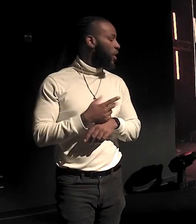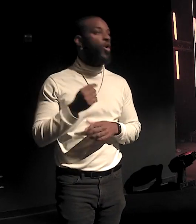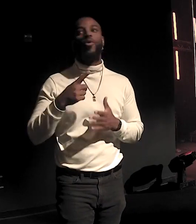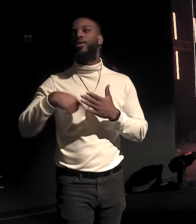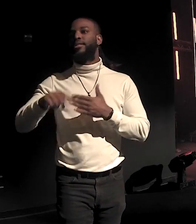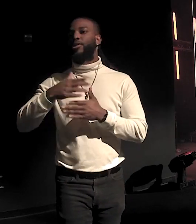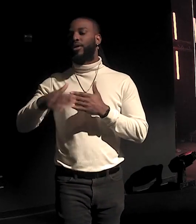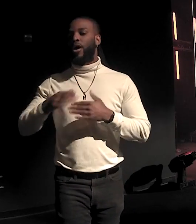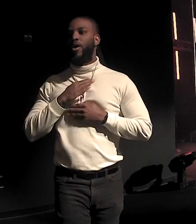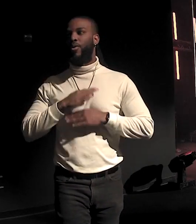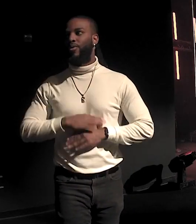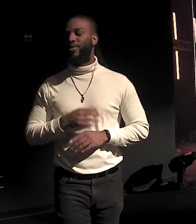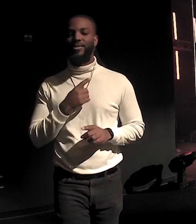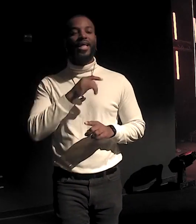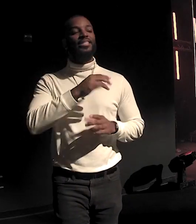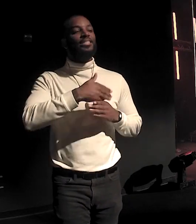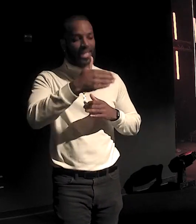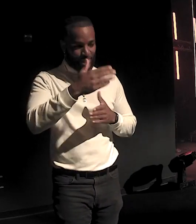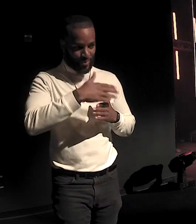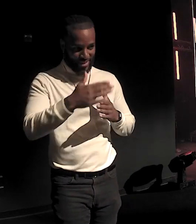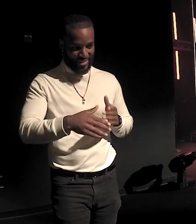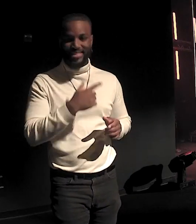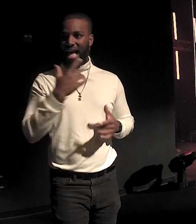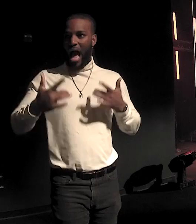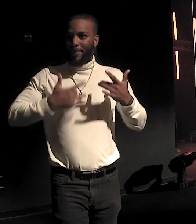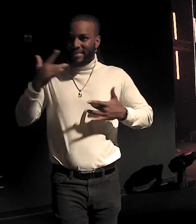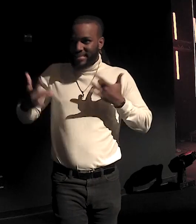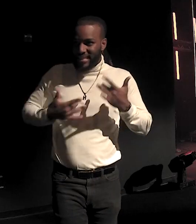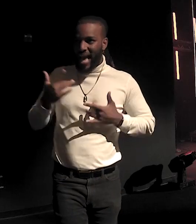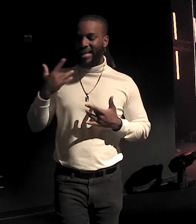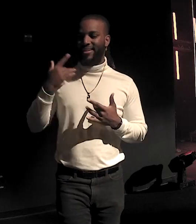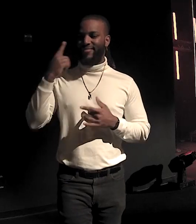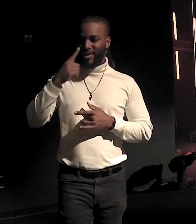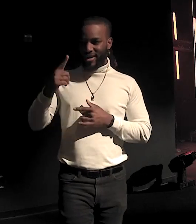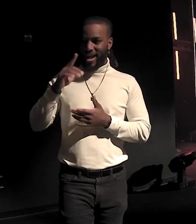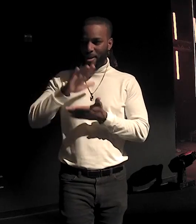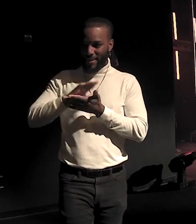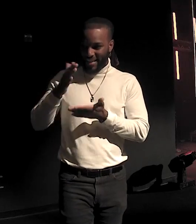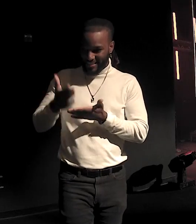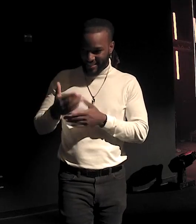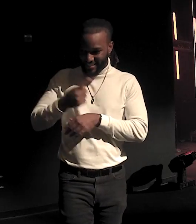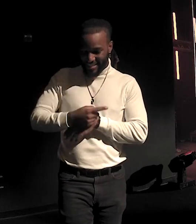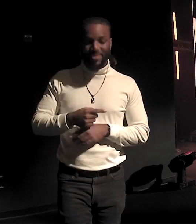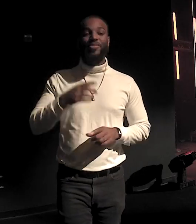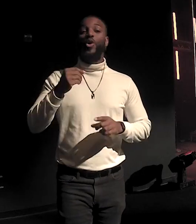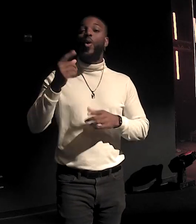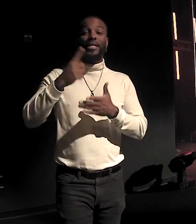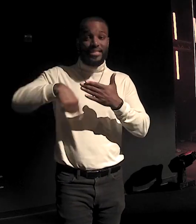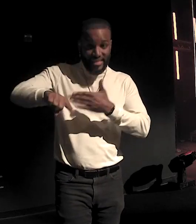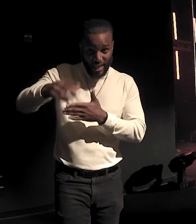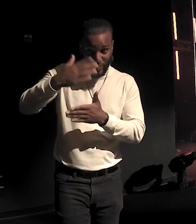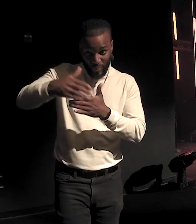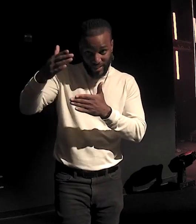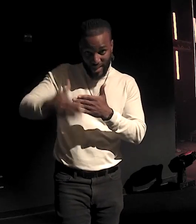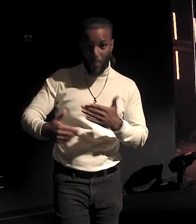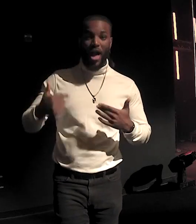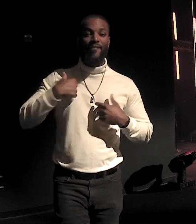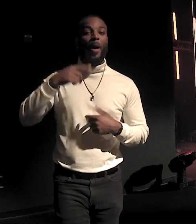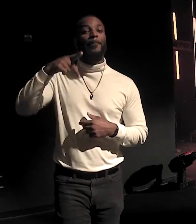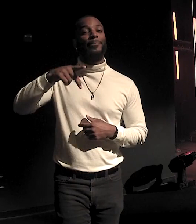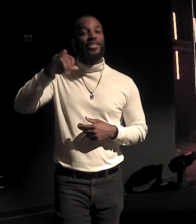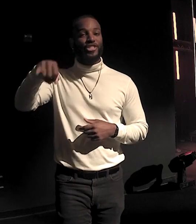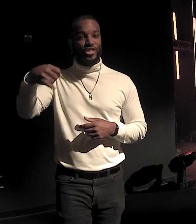weekend. Oh, I was just... Next weekend. I'm sorry. I was just so excited. So kids, next weekend, we are having